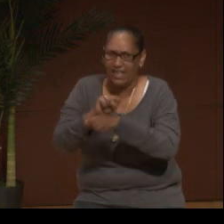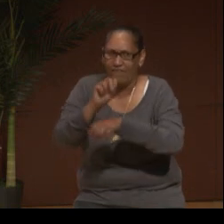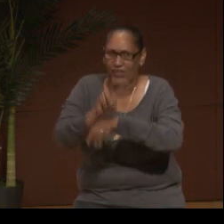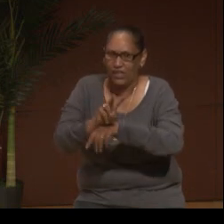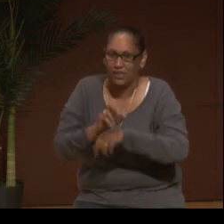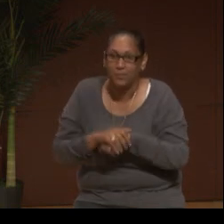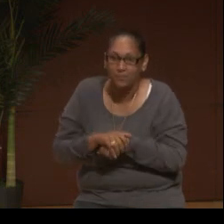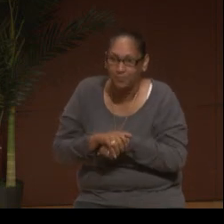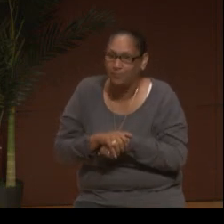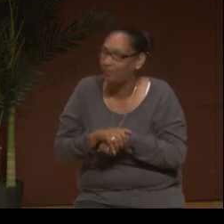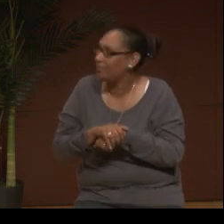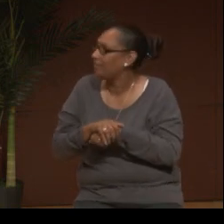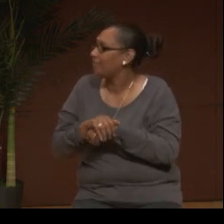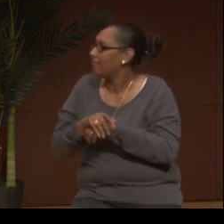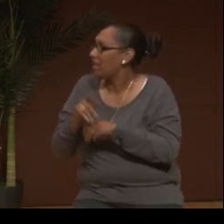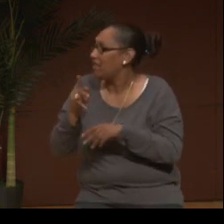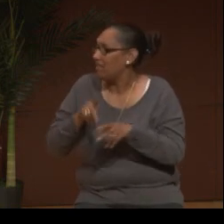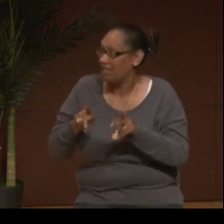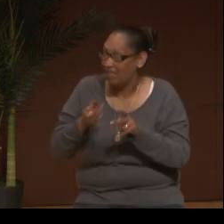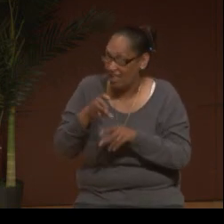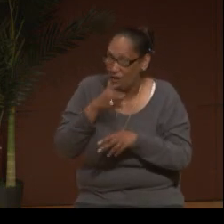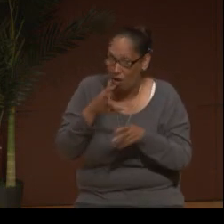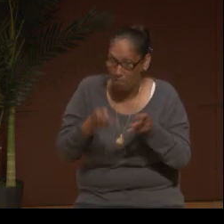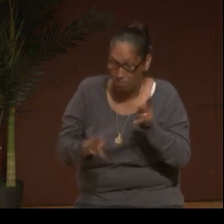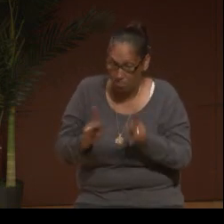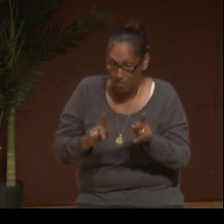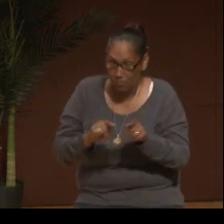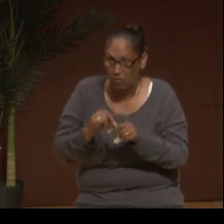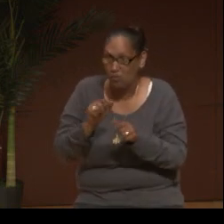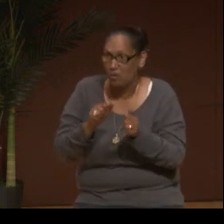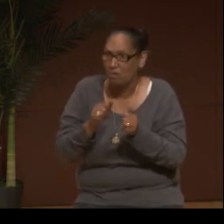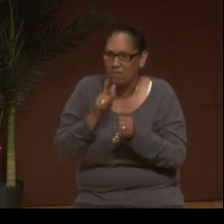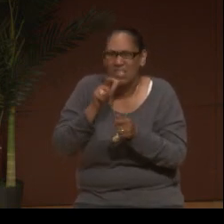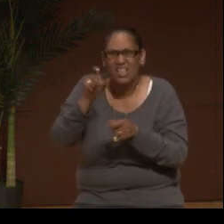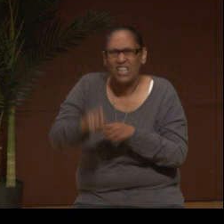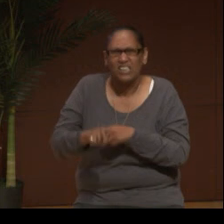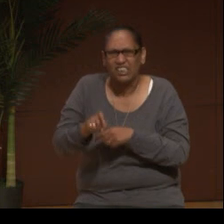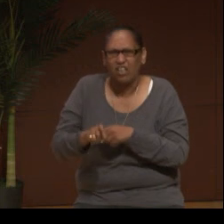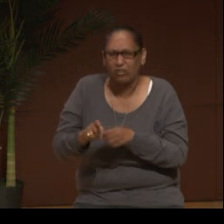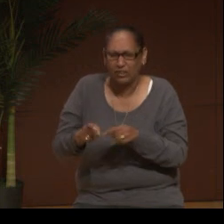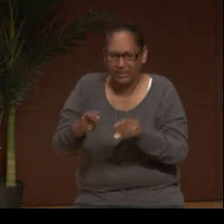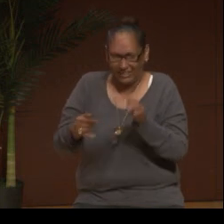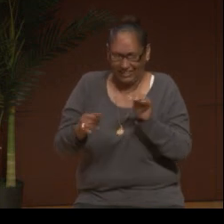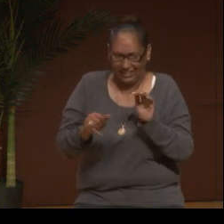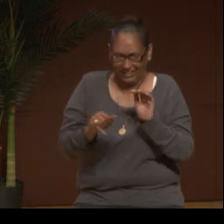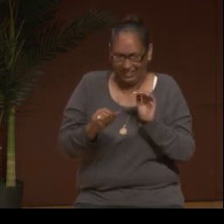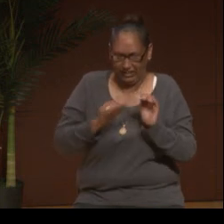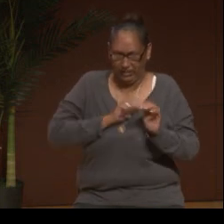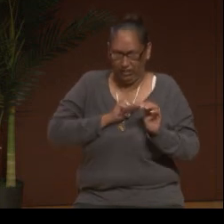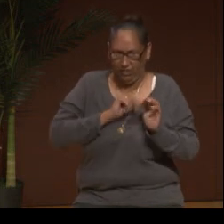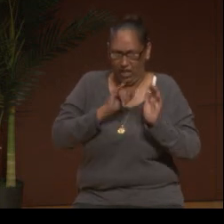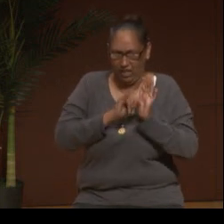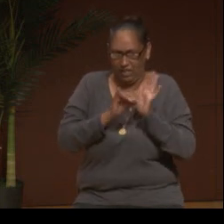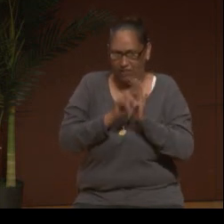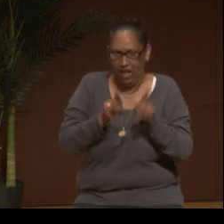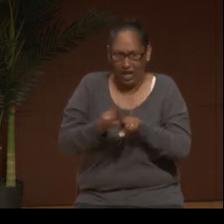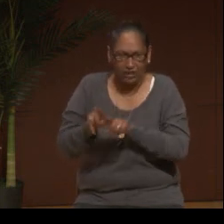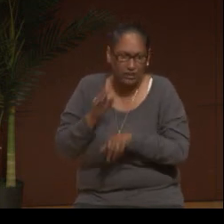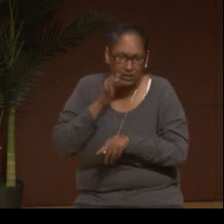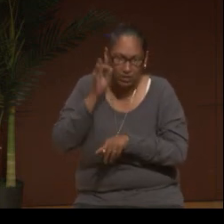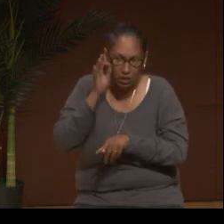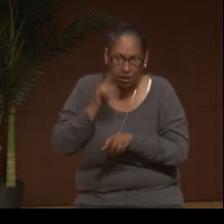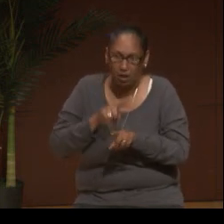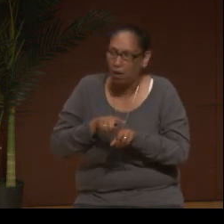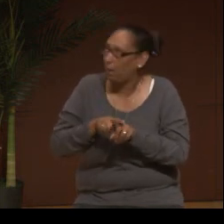area in which there are people with indigenous ancestry. They don't necessarily self-identify as indigenous, but